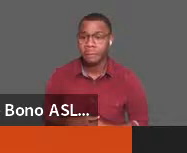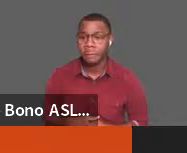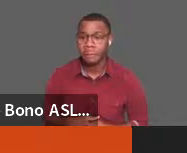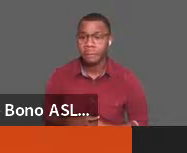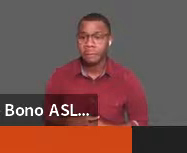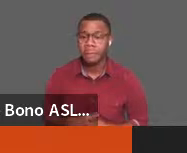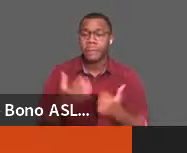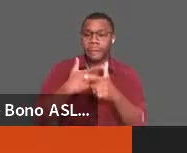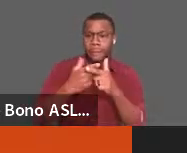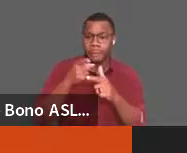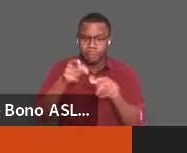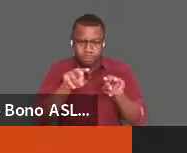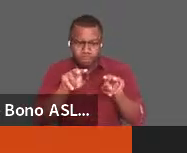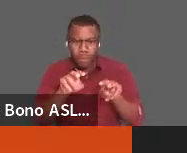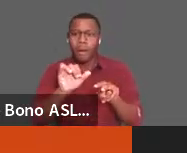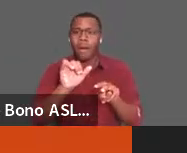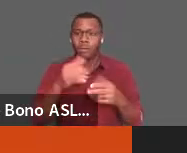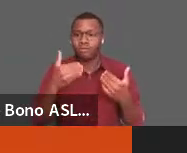responses.